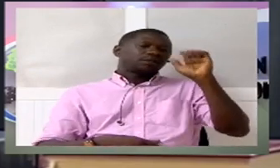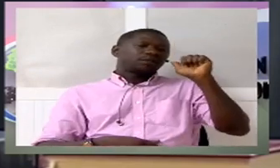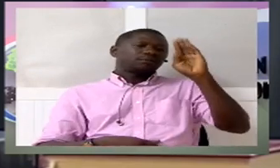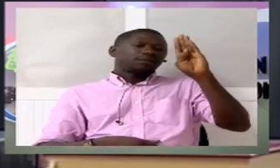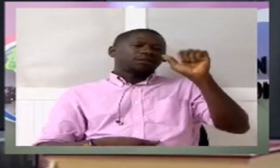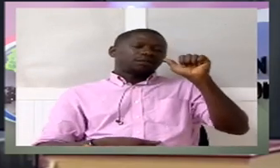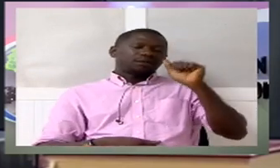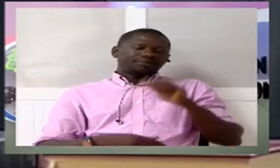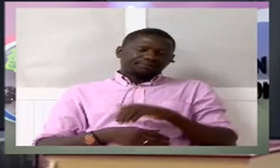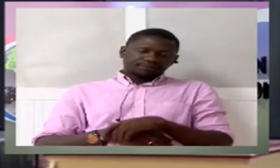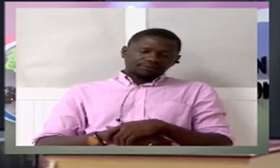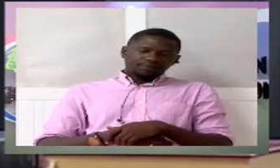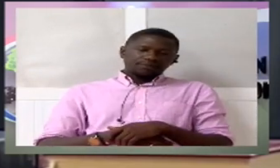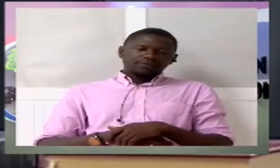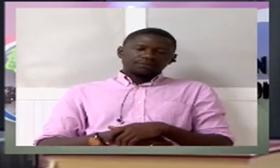So